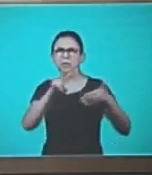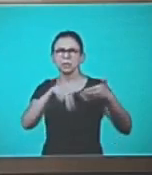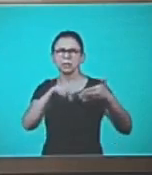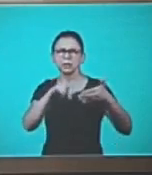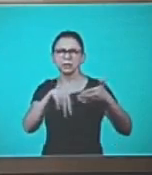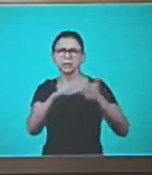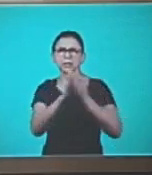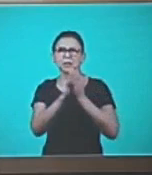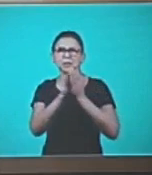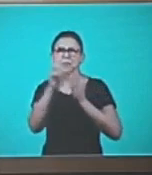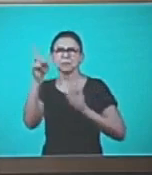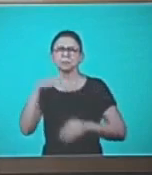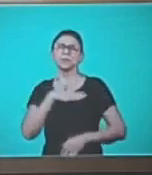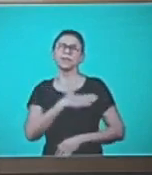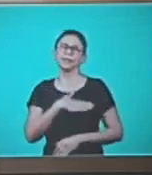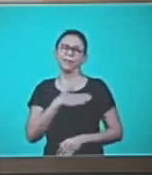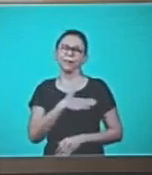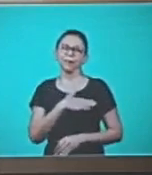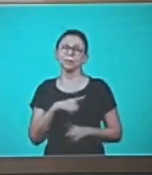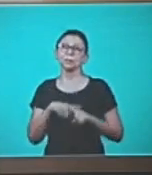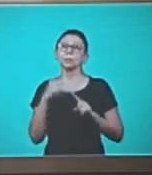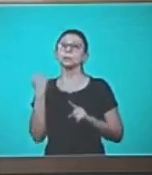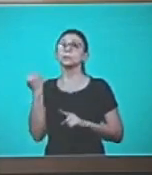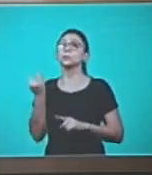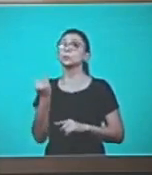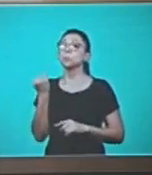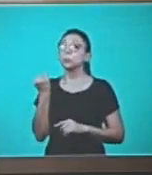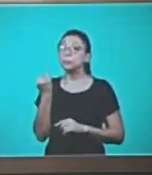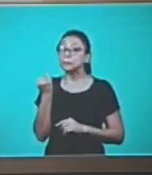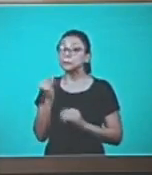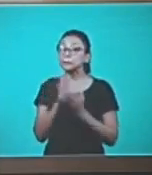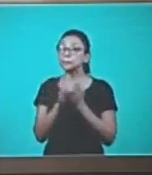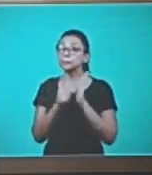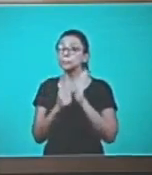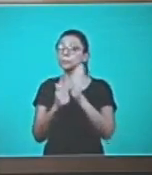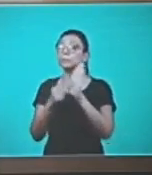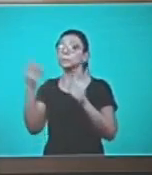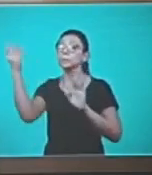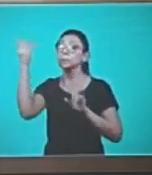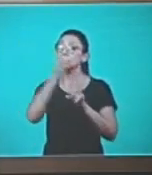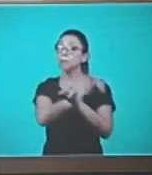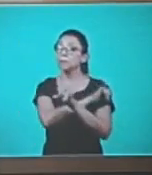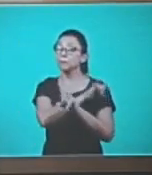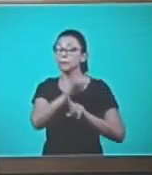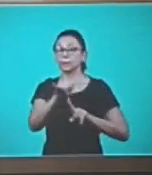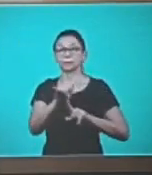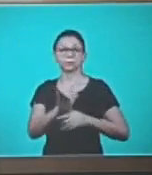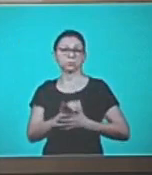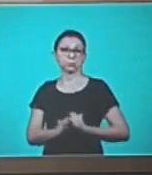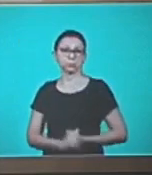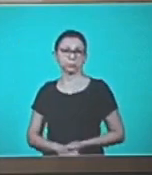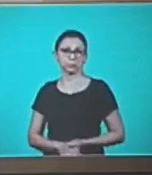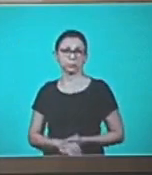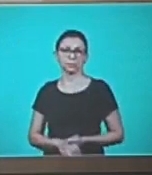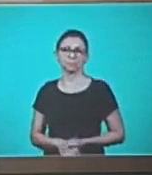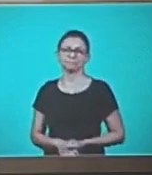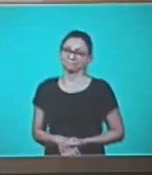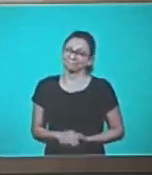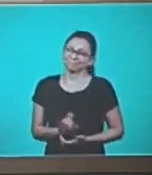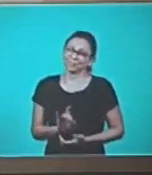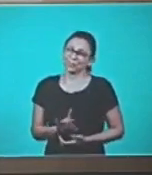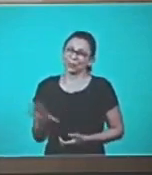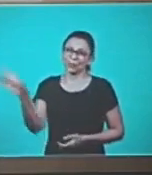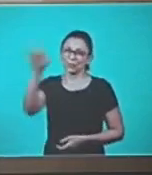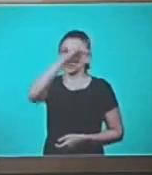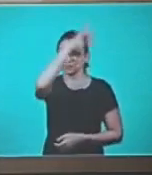there. But what is important is what is prophetic, is what the Bible wants to say that only Holy Spirit is